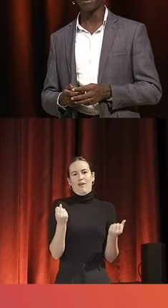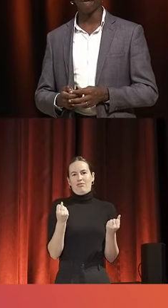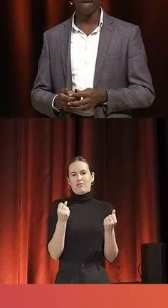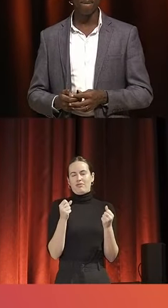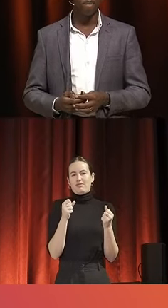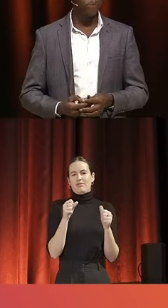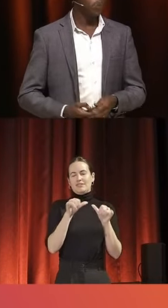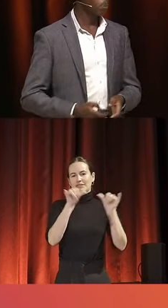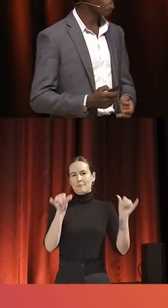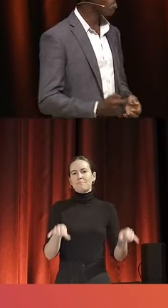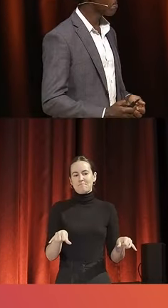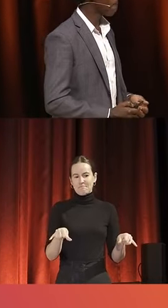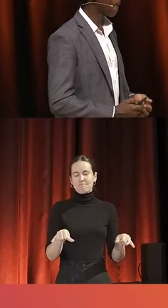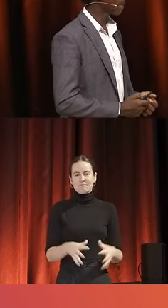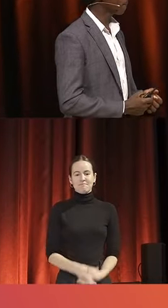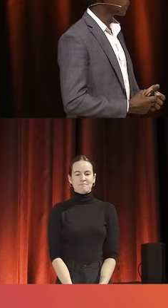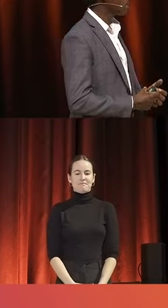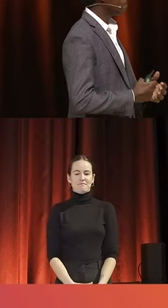space.